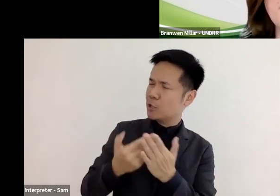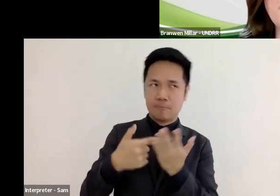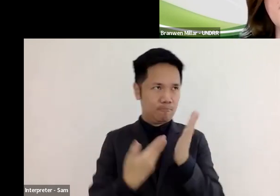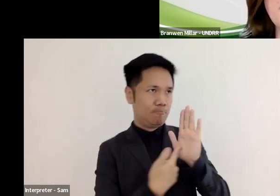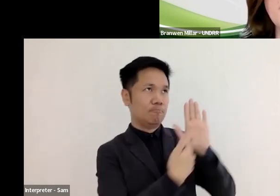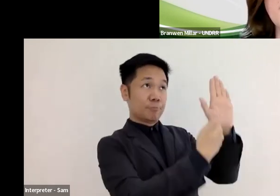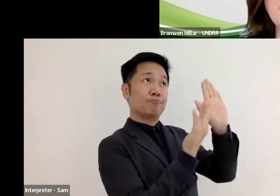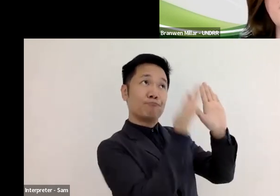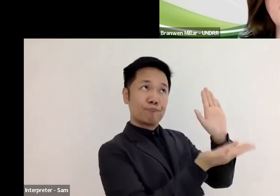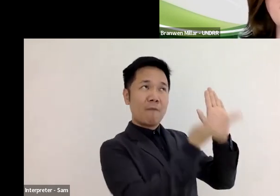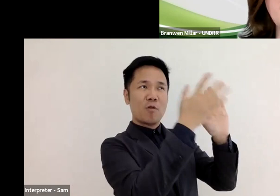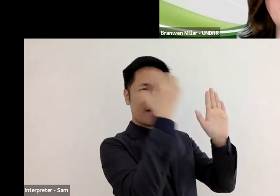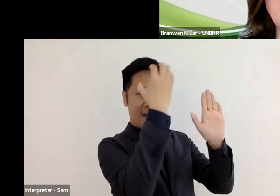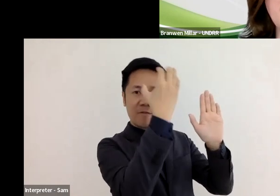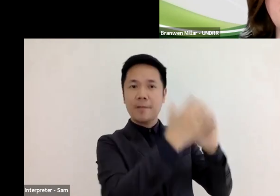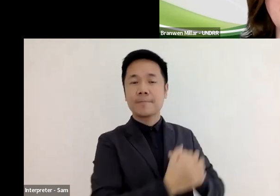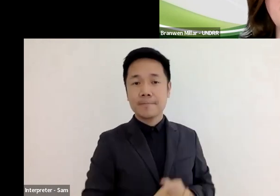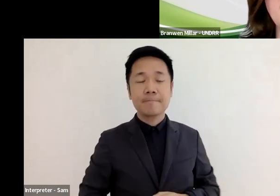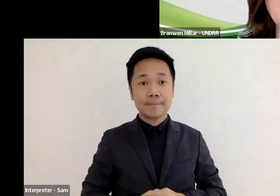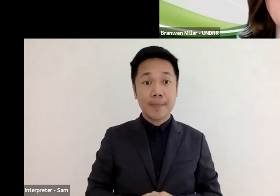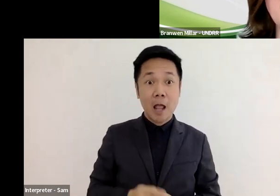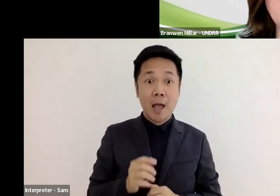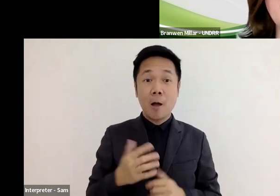the initiatives that has been